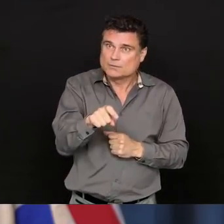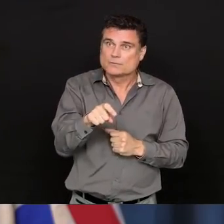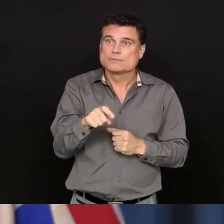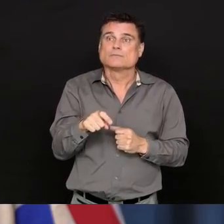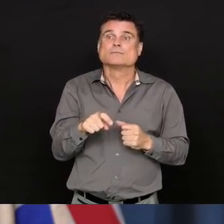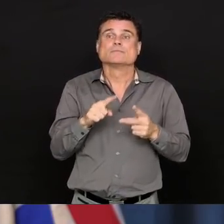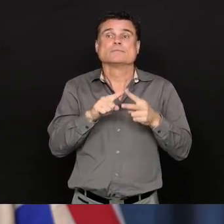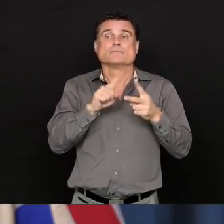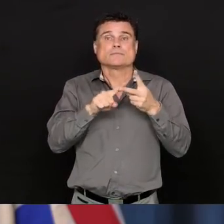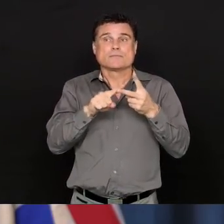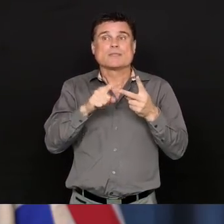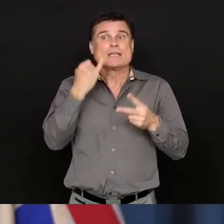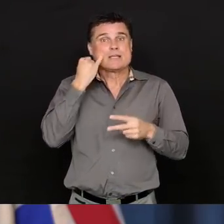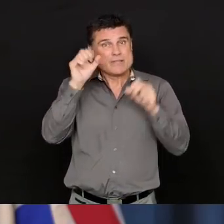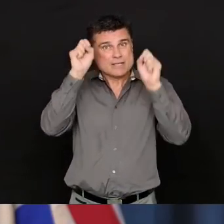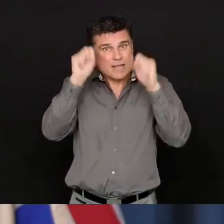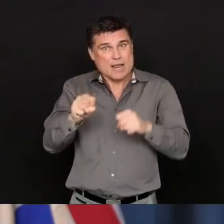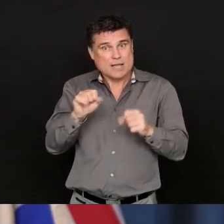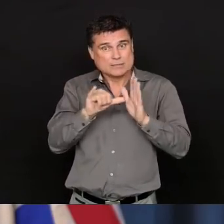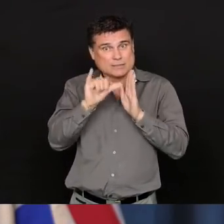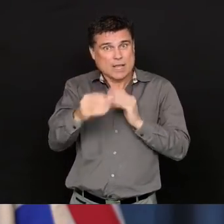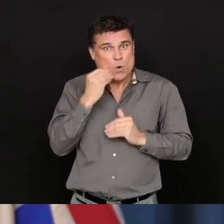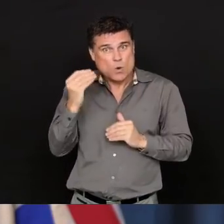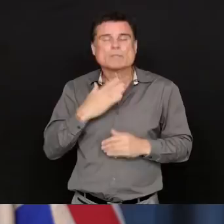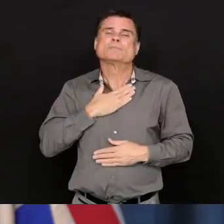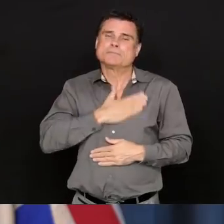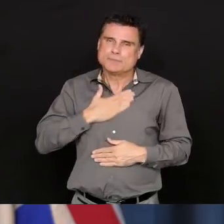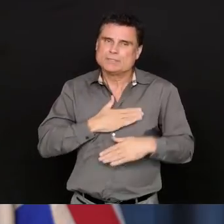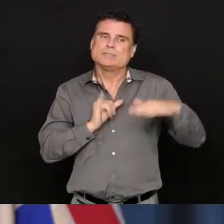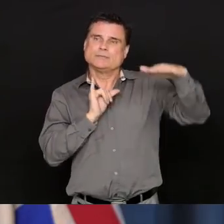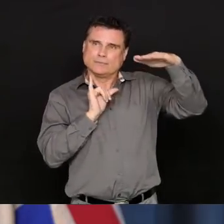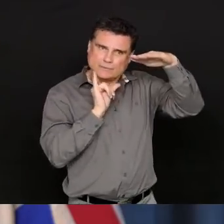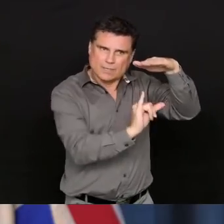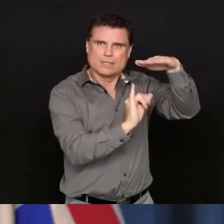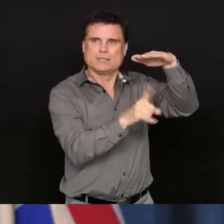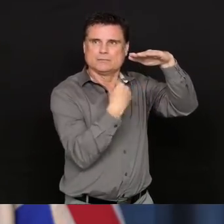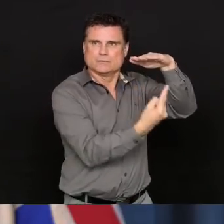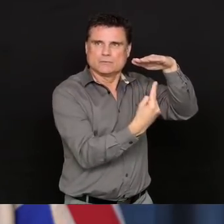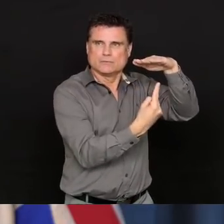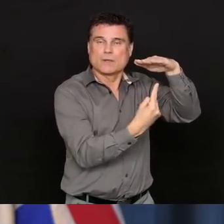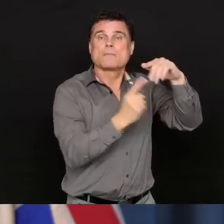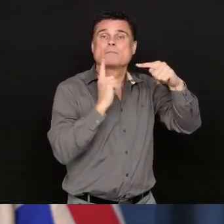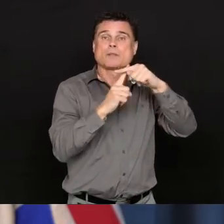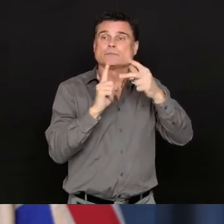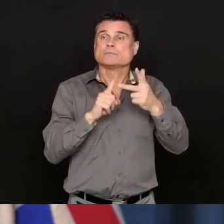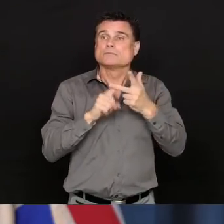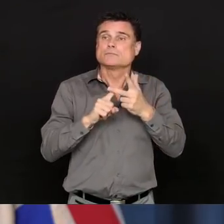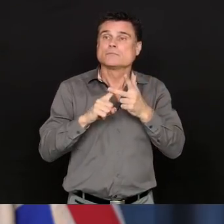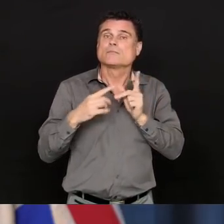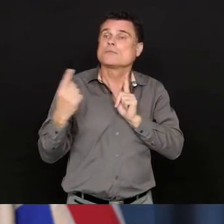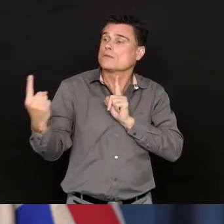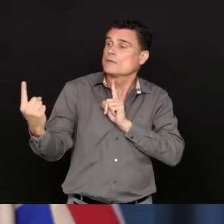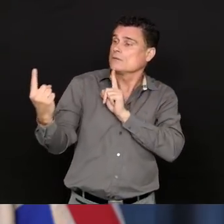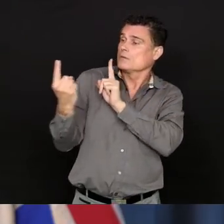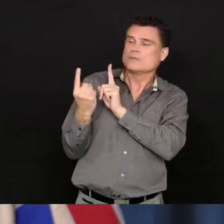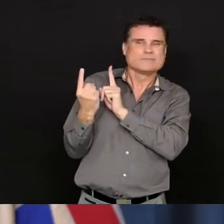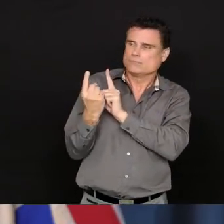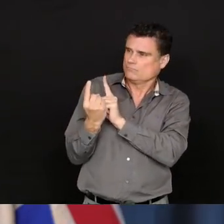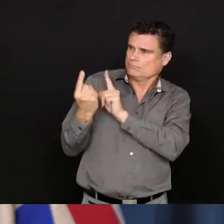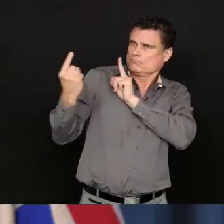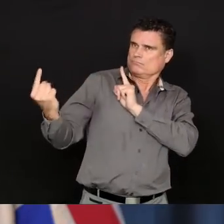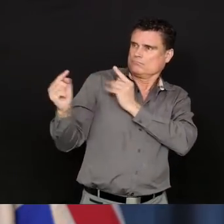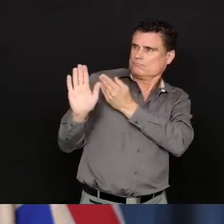apart with our physical distancing while staying connected. And particularly, we want to talk about the importance